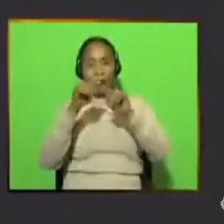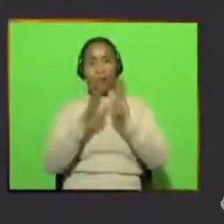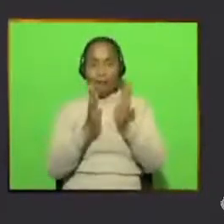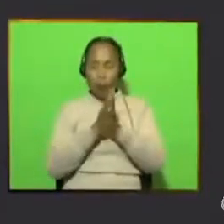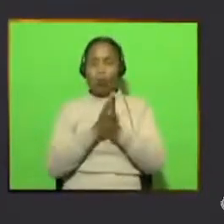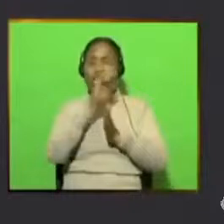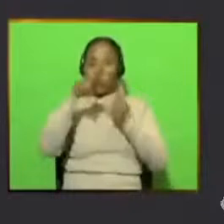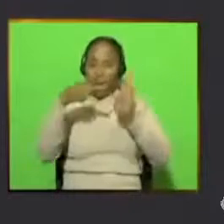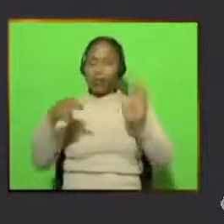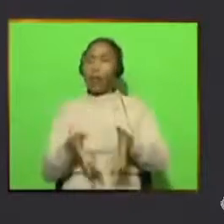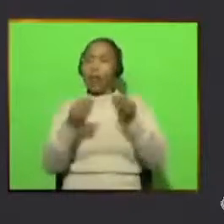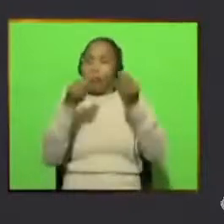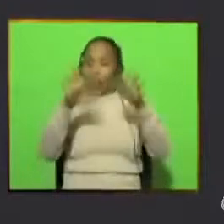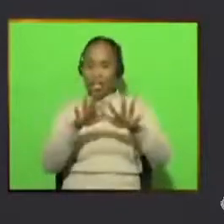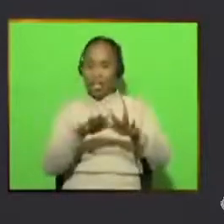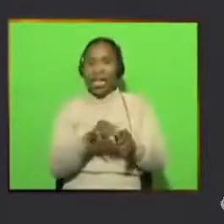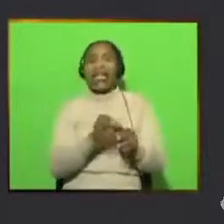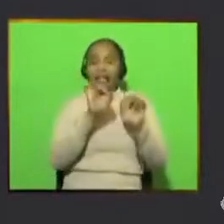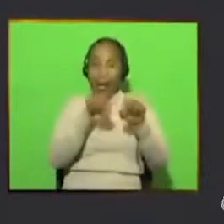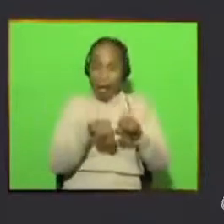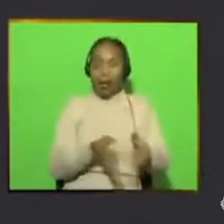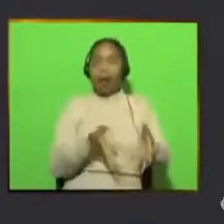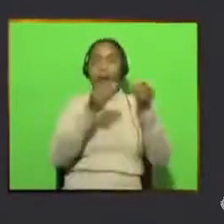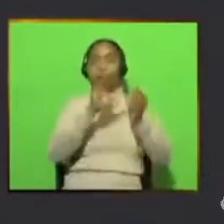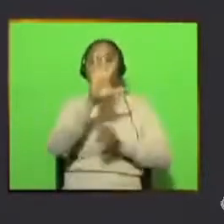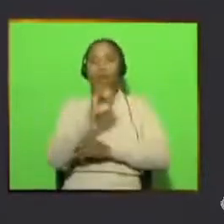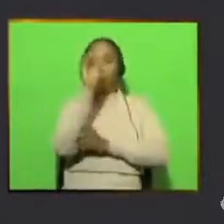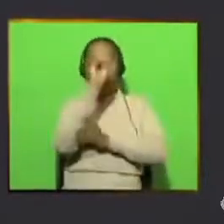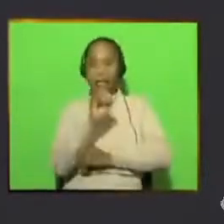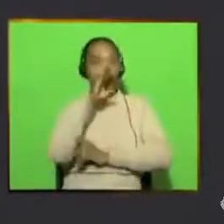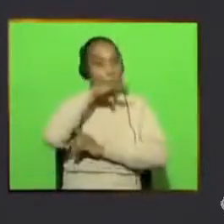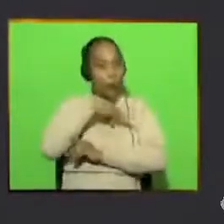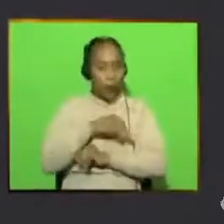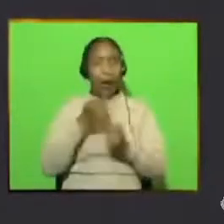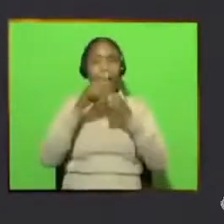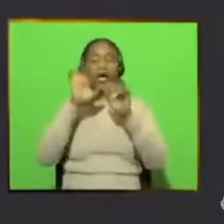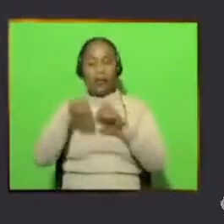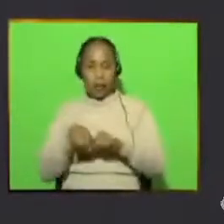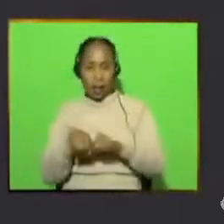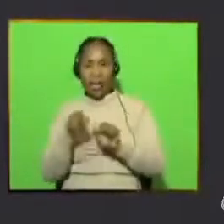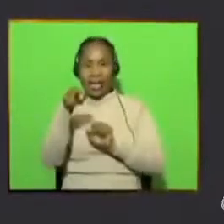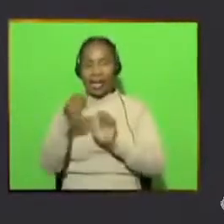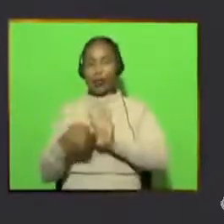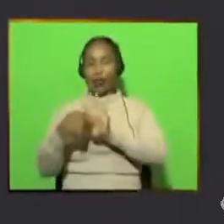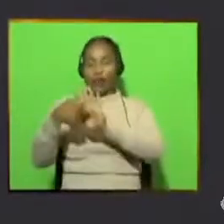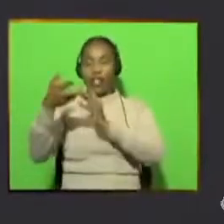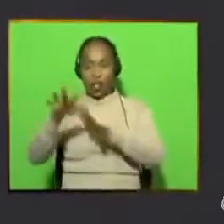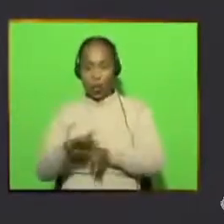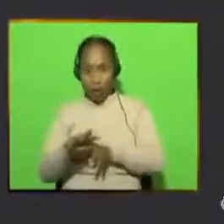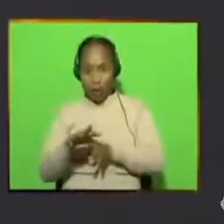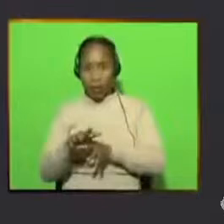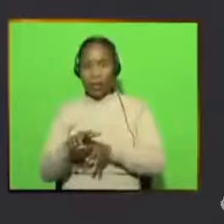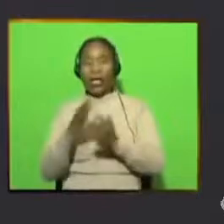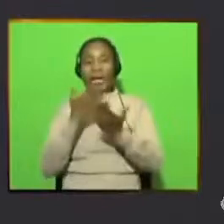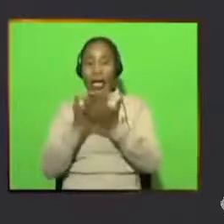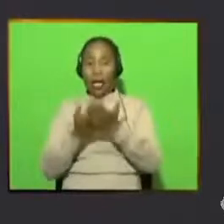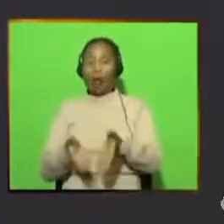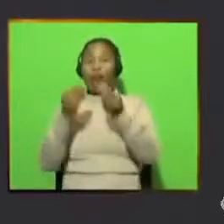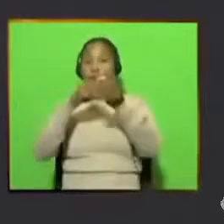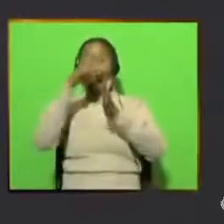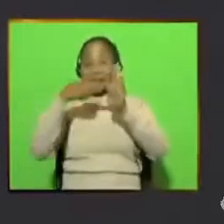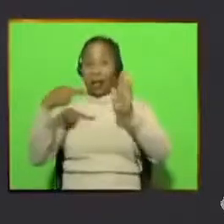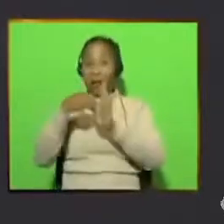50%. The world is full of stories of presidents that only accept results when they get